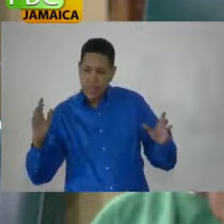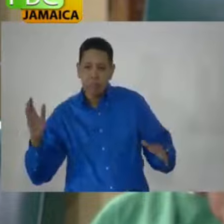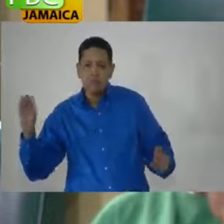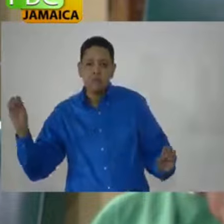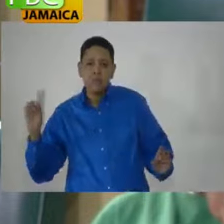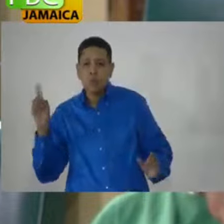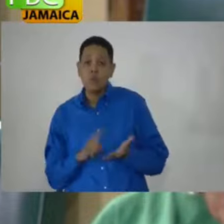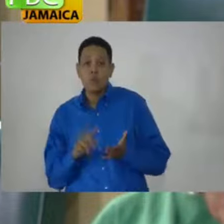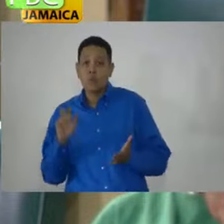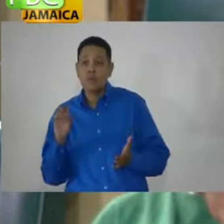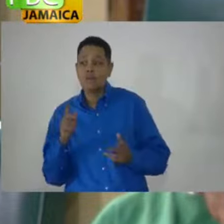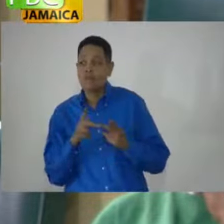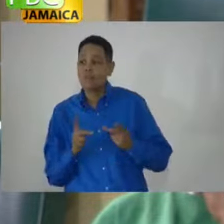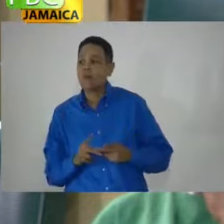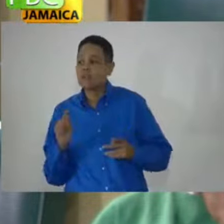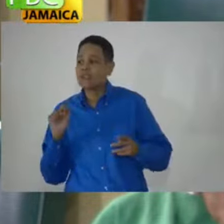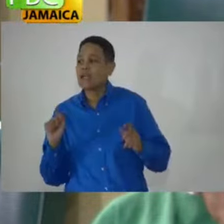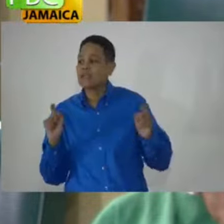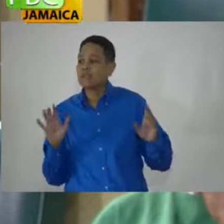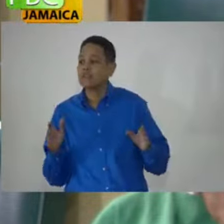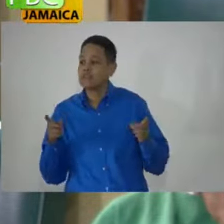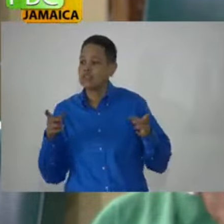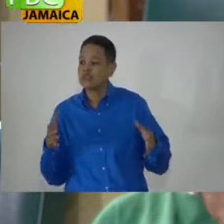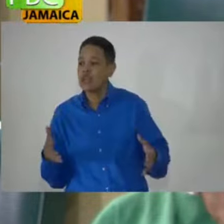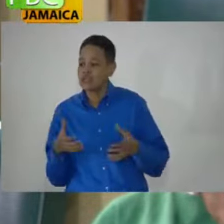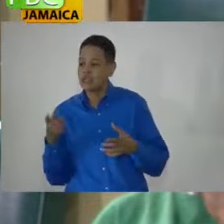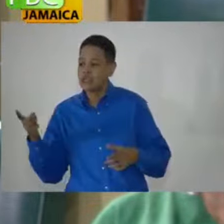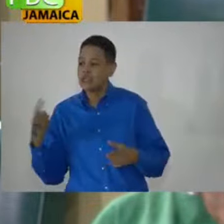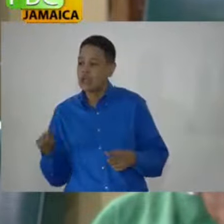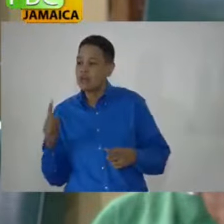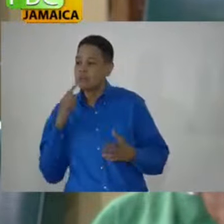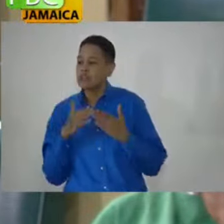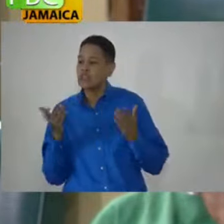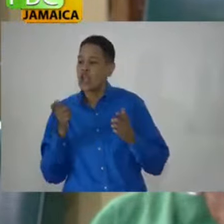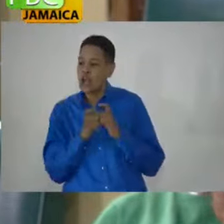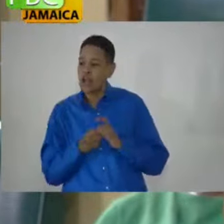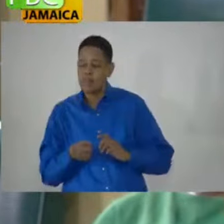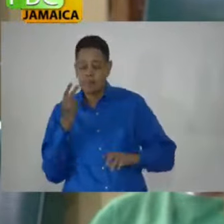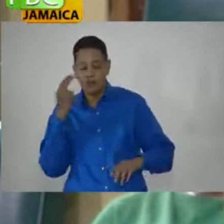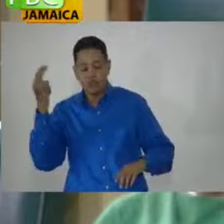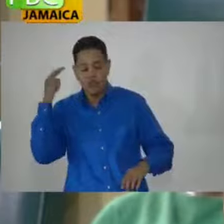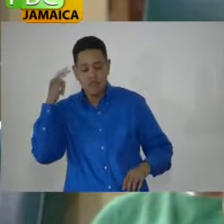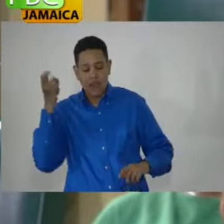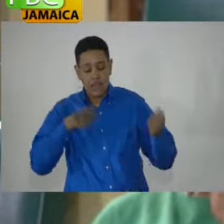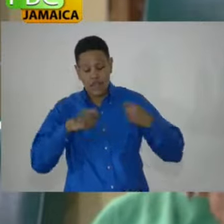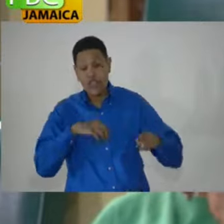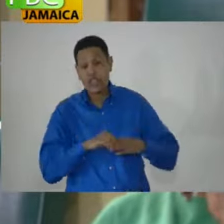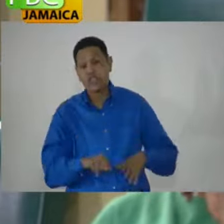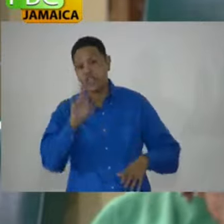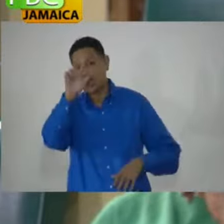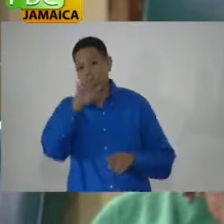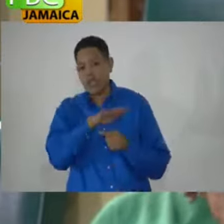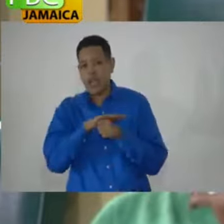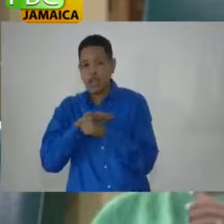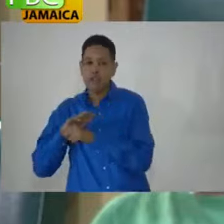Administration Directorate. The General Amendment reflects changes in 3